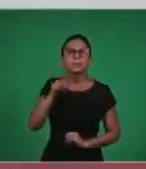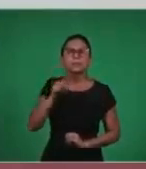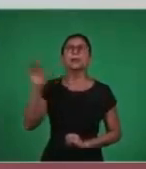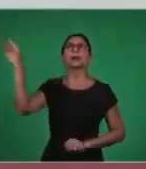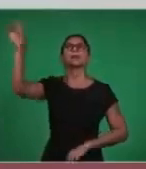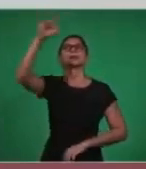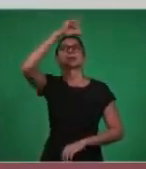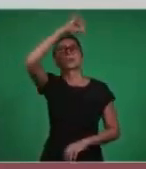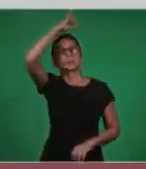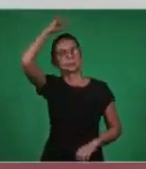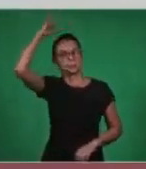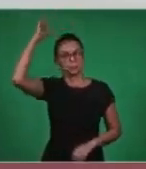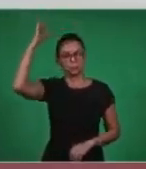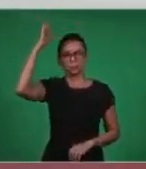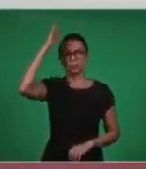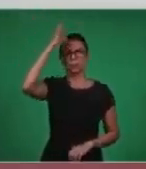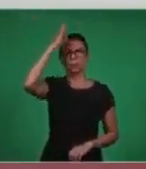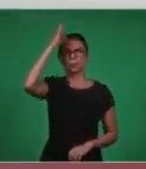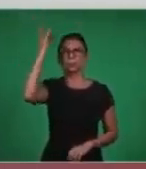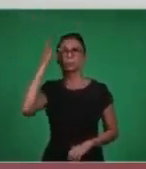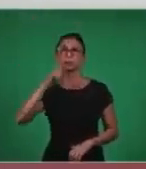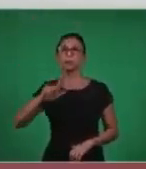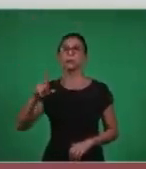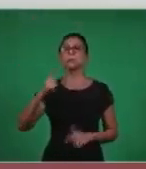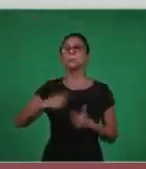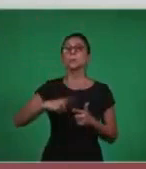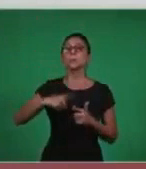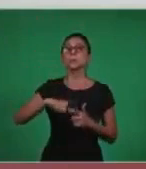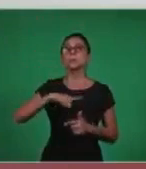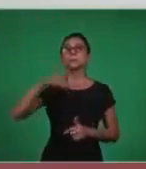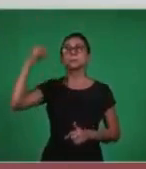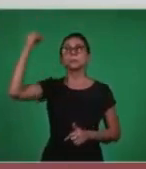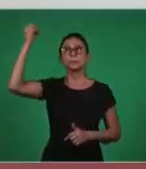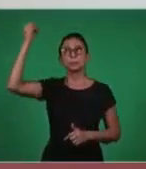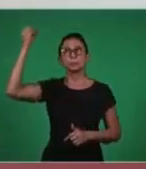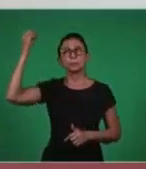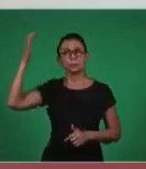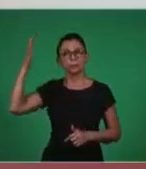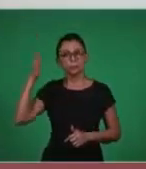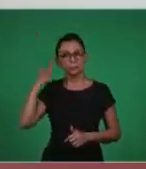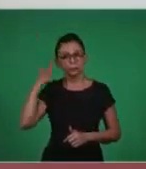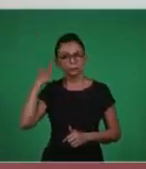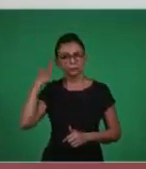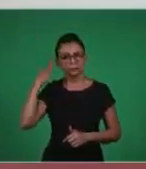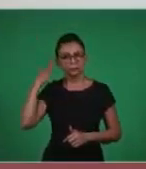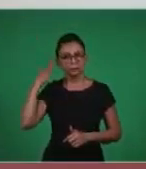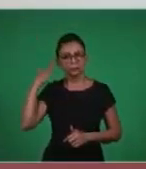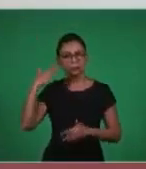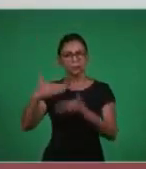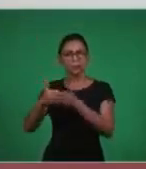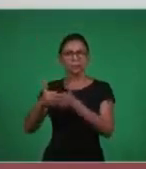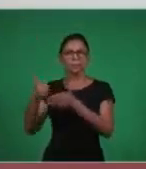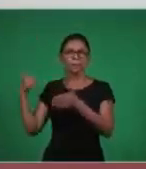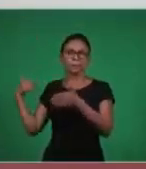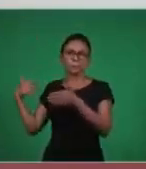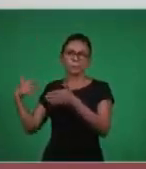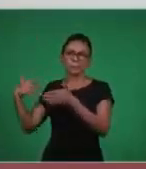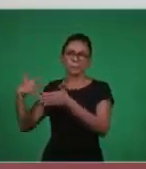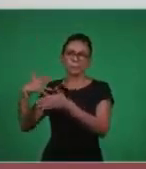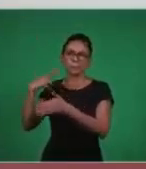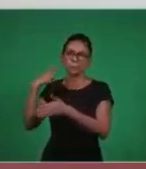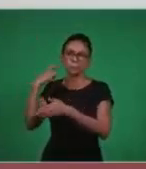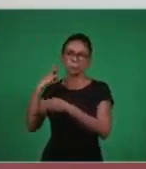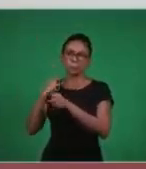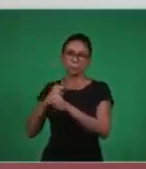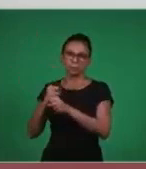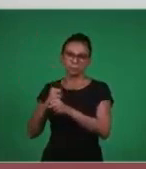Holy Spirit have been able to do this because of the revelation. In this last 50 years, the Lord has brought to